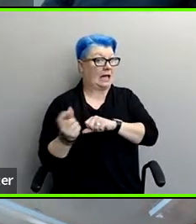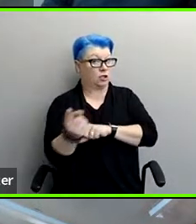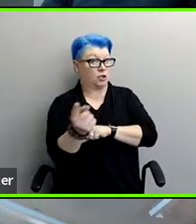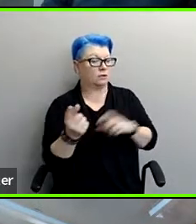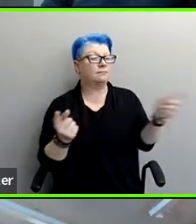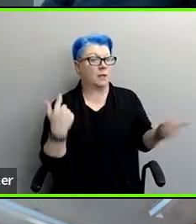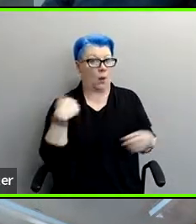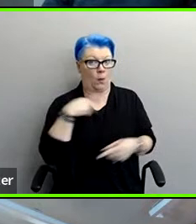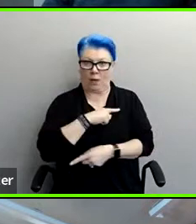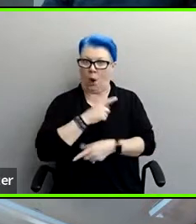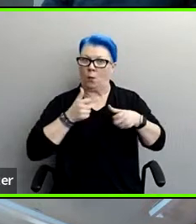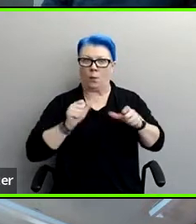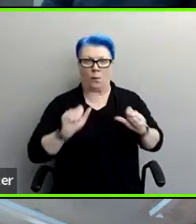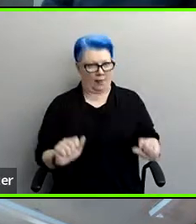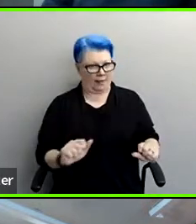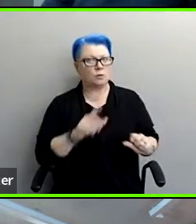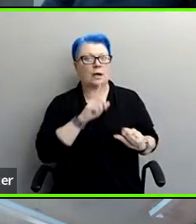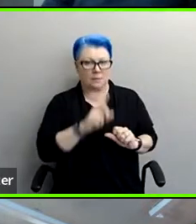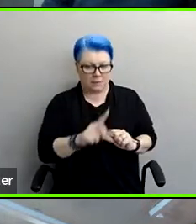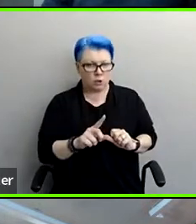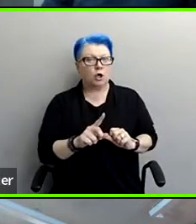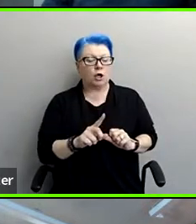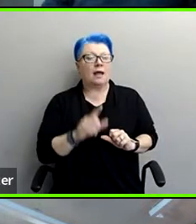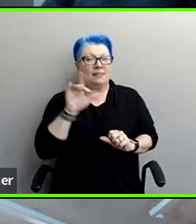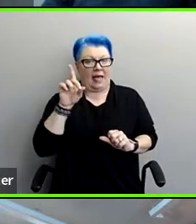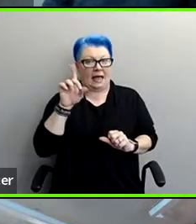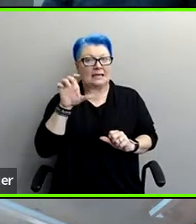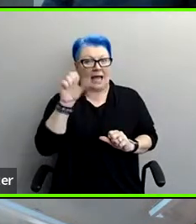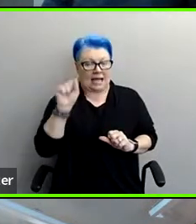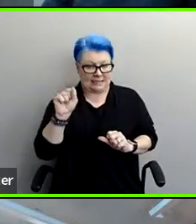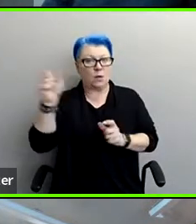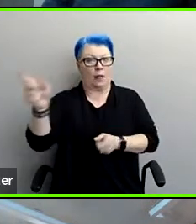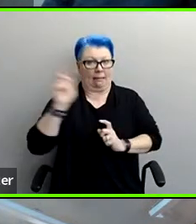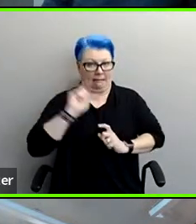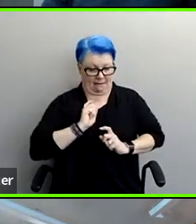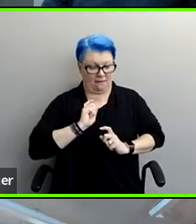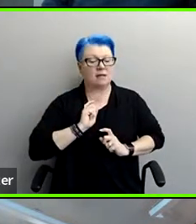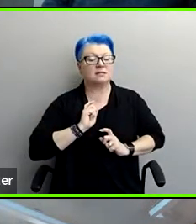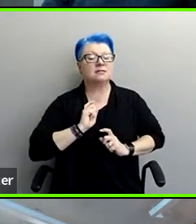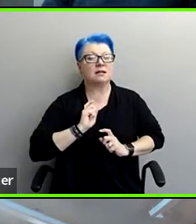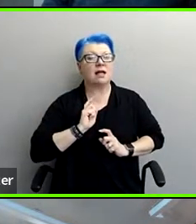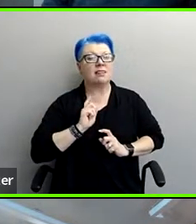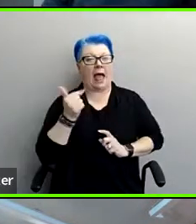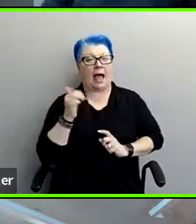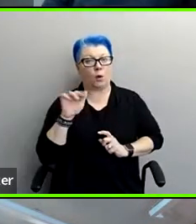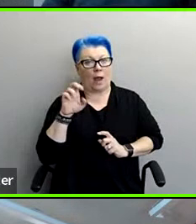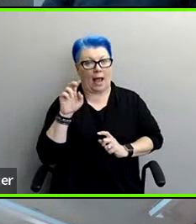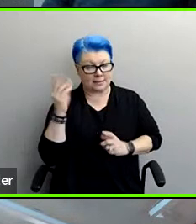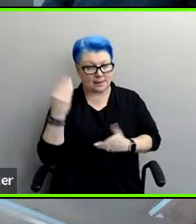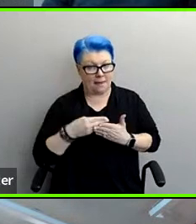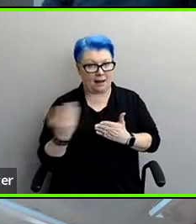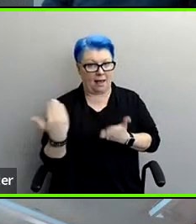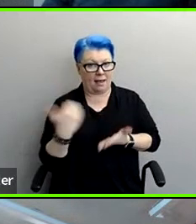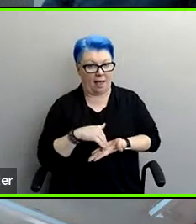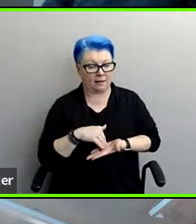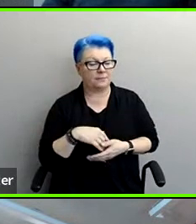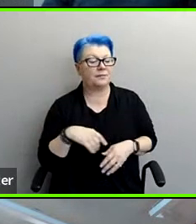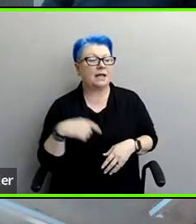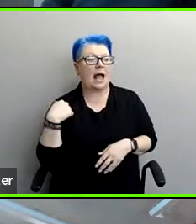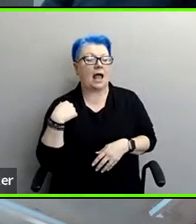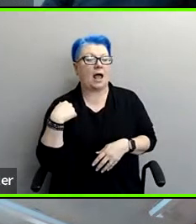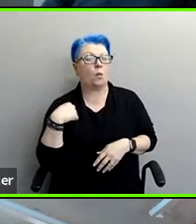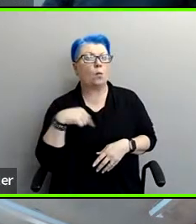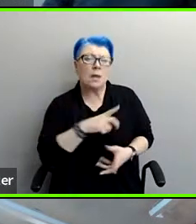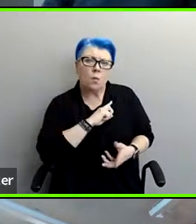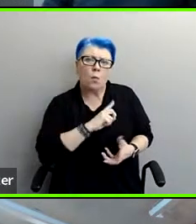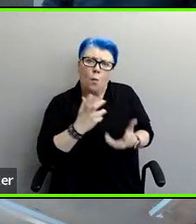that. And so, with the para coaches, we are taking some data to see impact, because we want to make